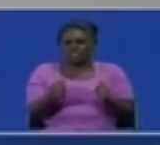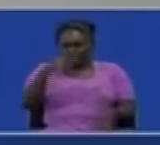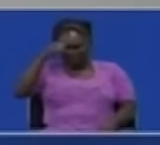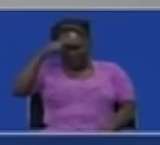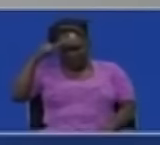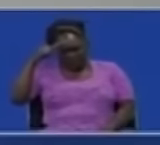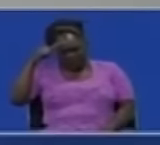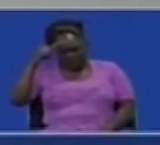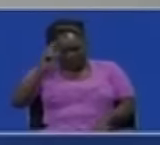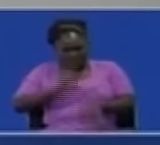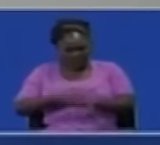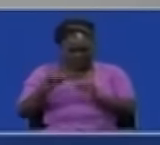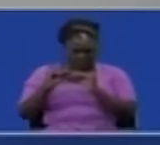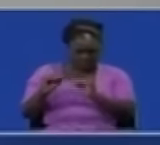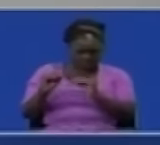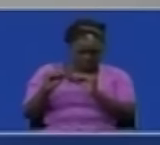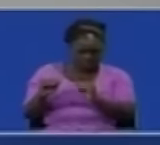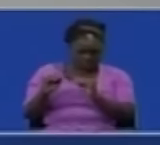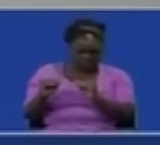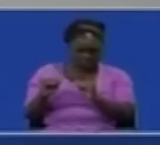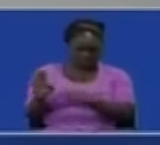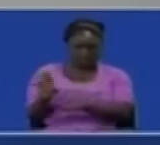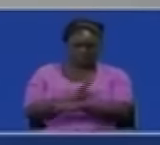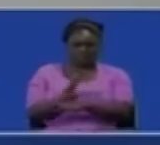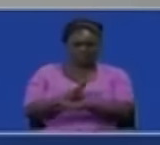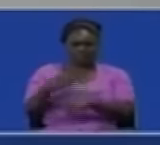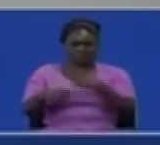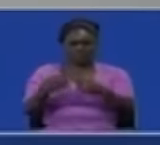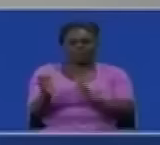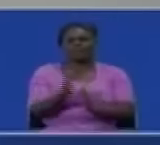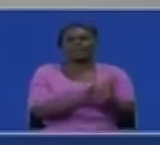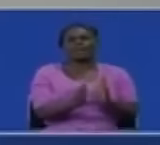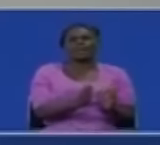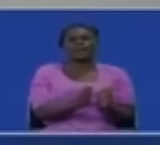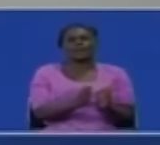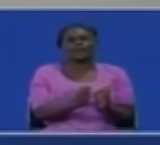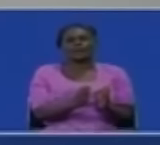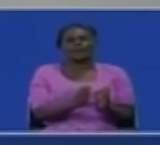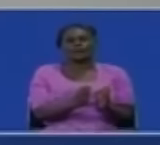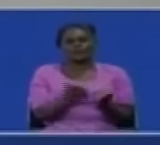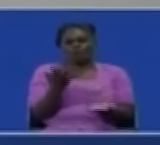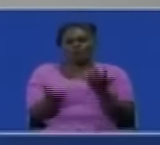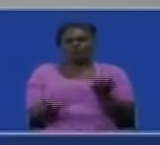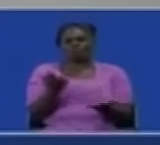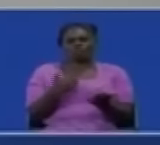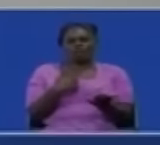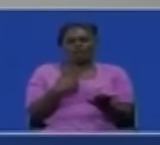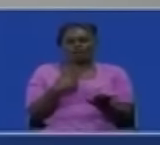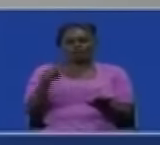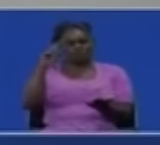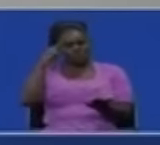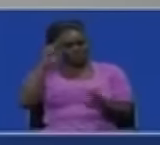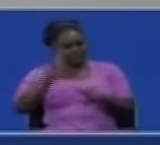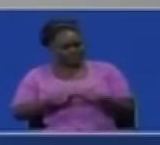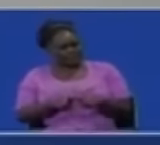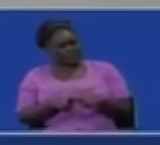Because, like, when we teach business continuity planning, you weigh the options. You sit